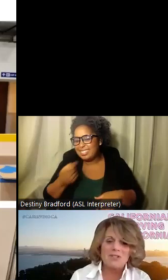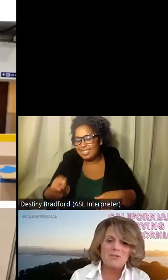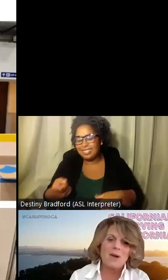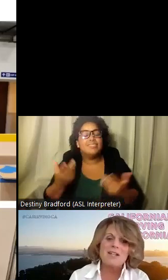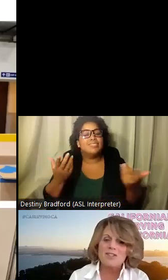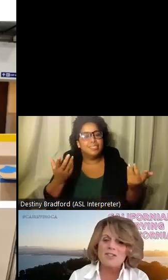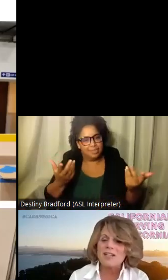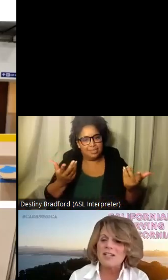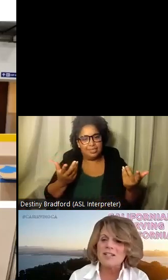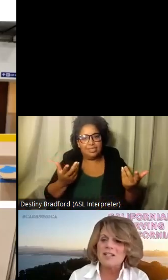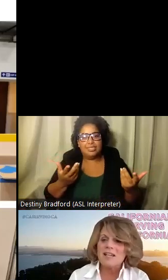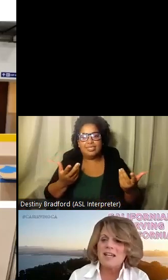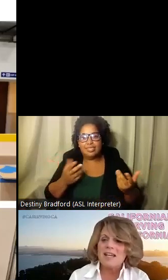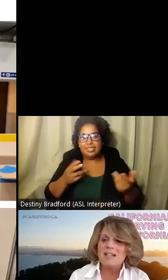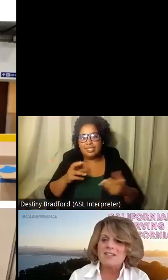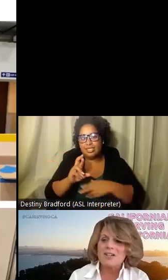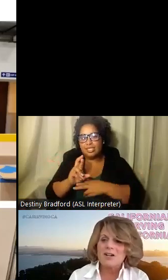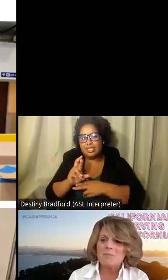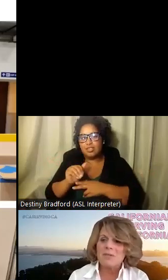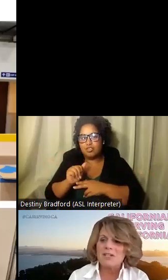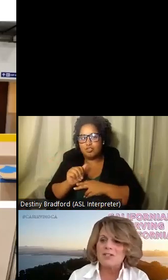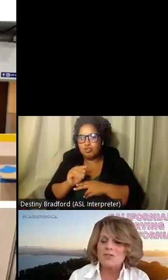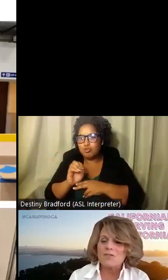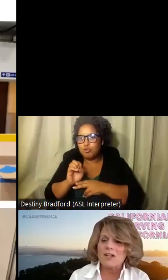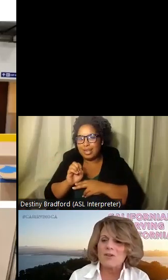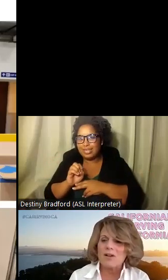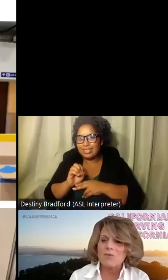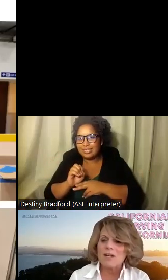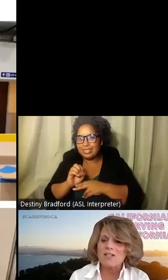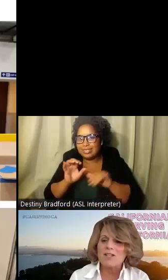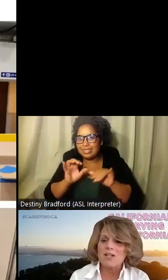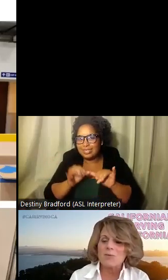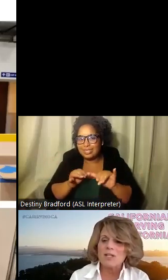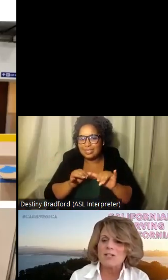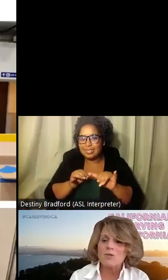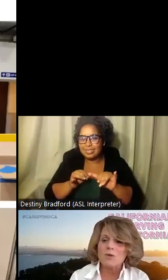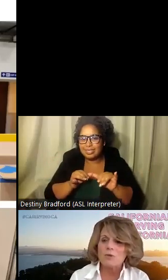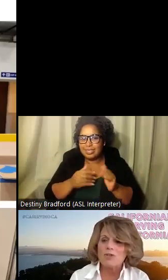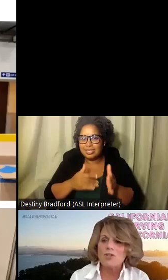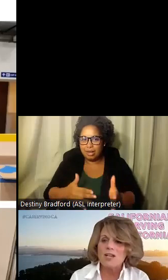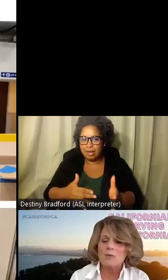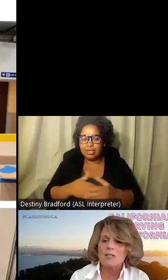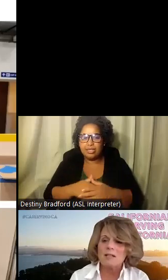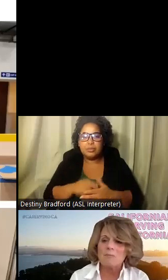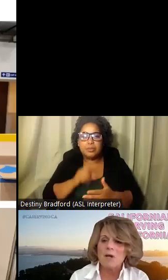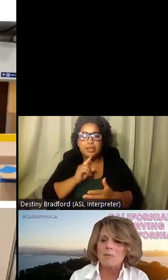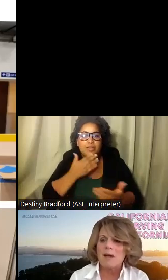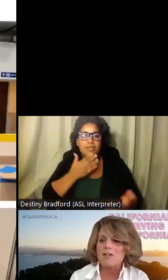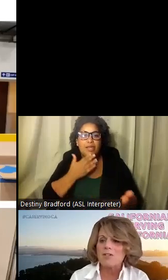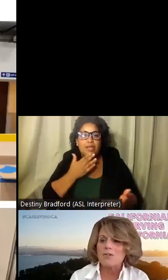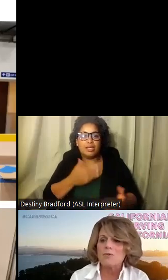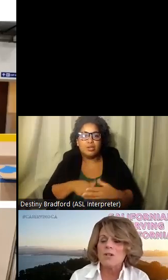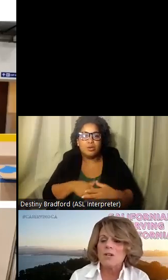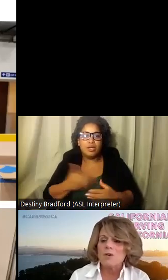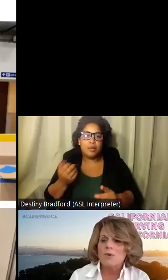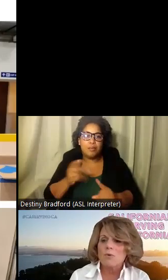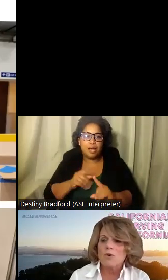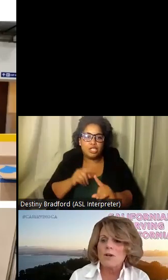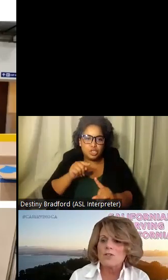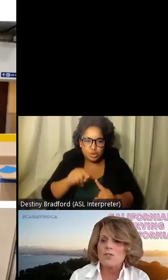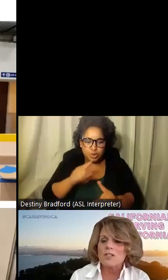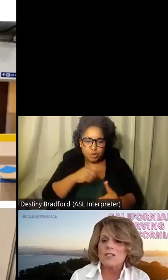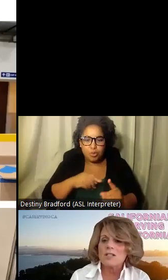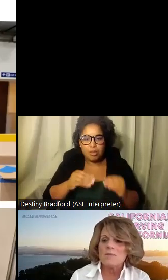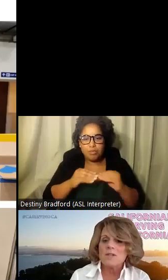about the rate study and being surveyed around the rate study. We do appreciate that we keep coming back to you with